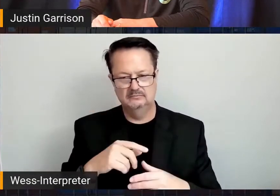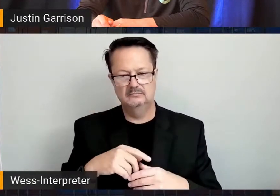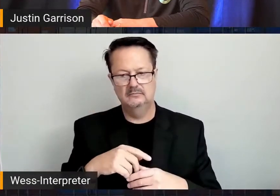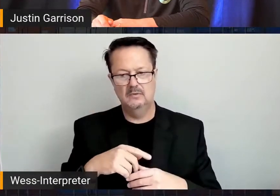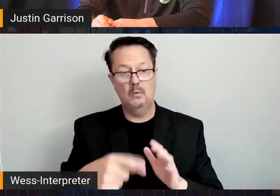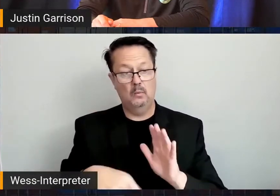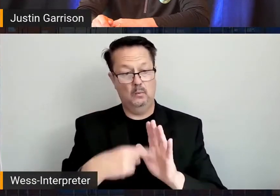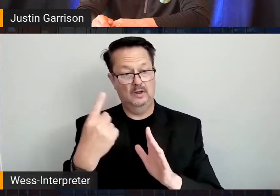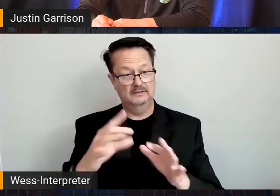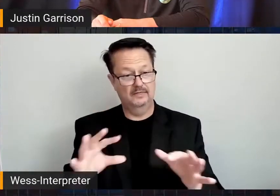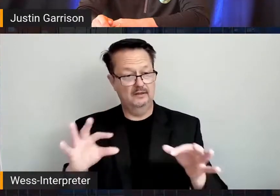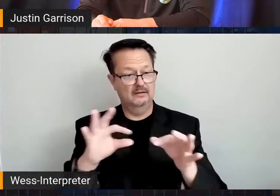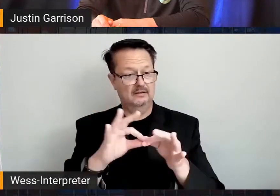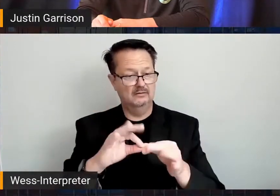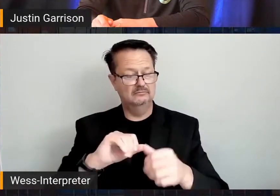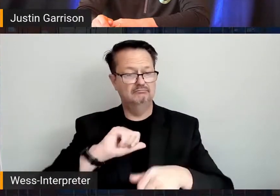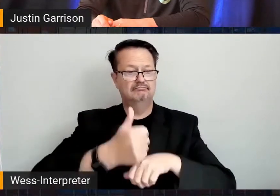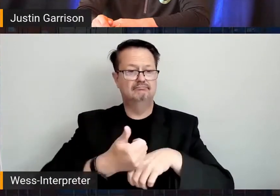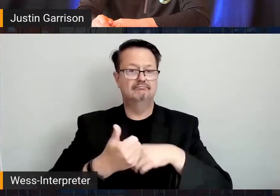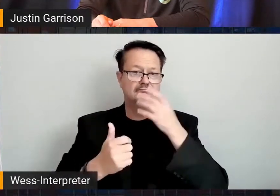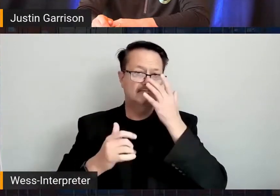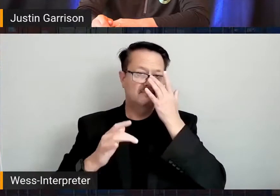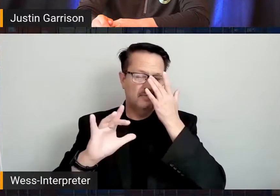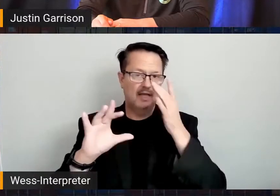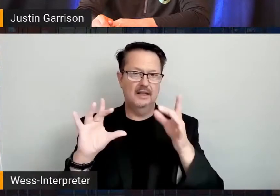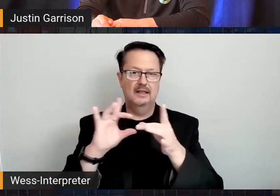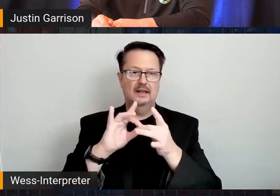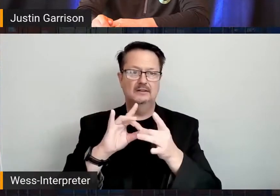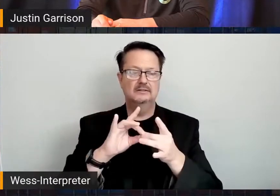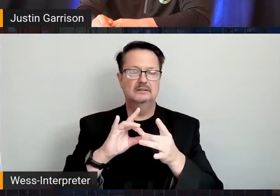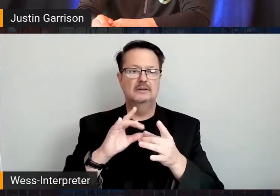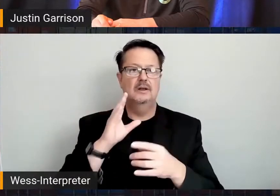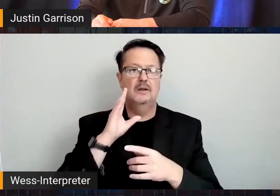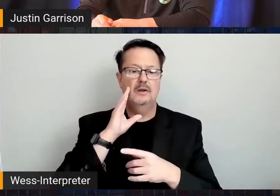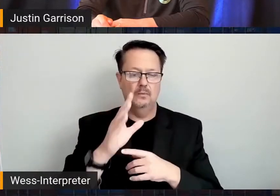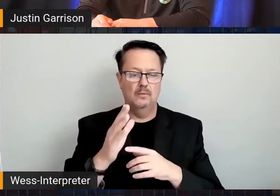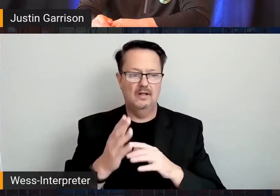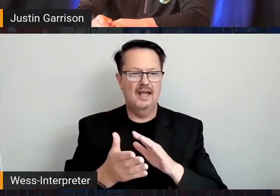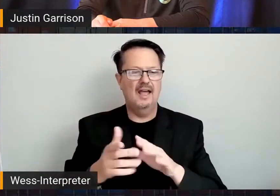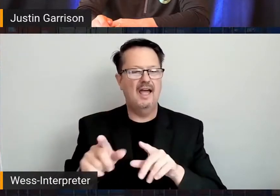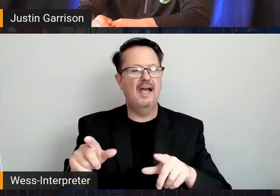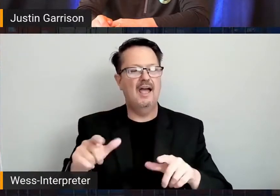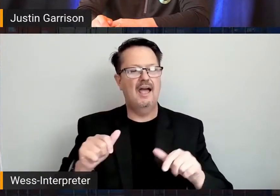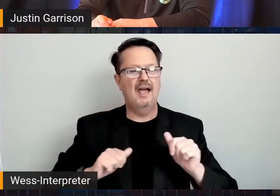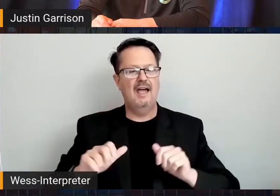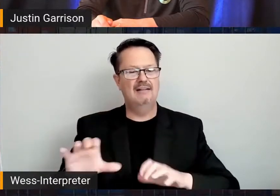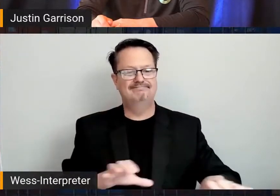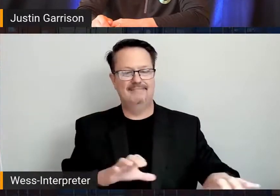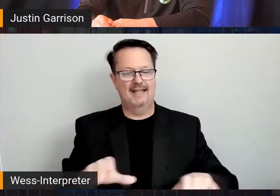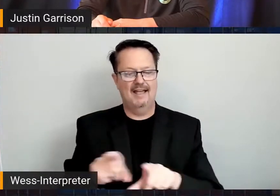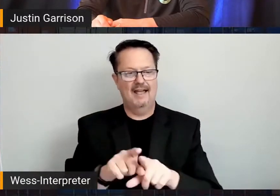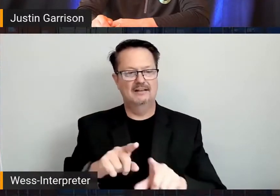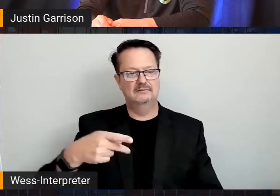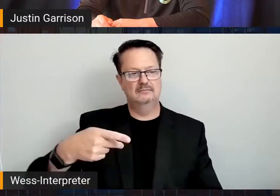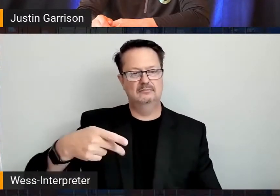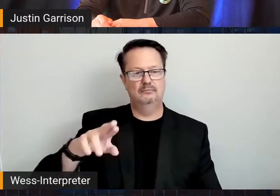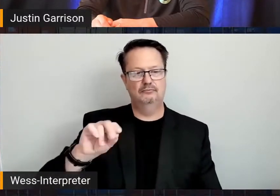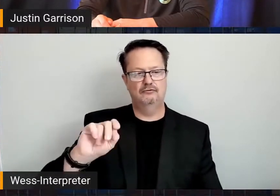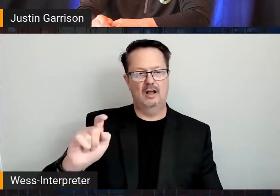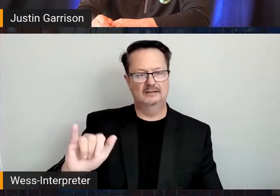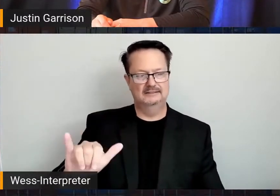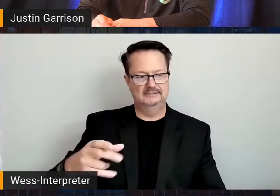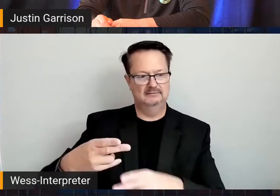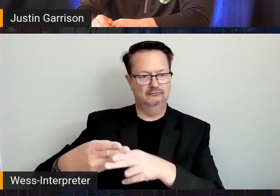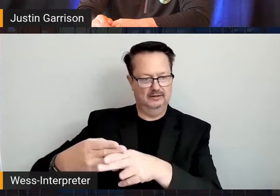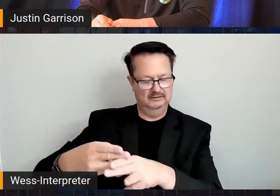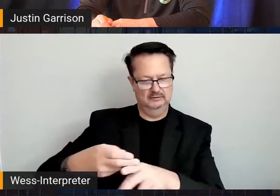EKS connector actually establishes the connection back to AWS, it will act as a proxy and forwards all the requests from the EKS console